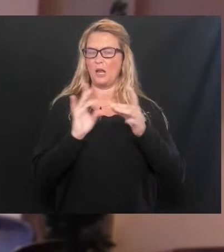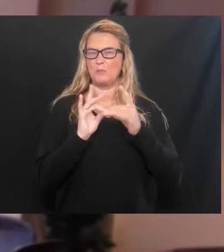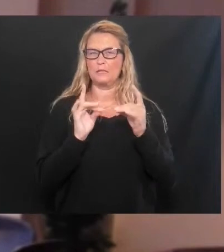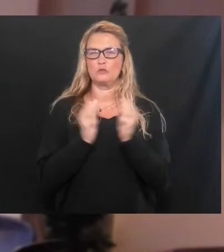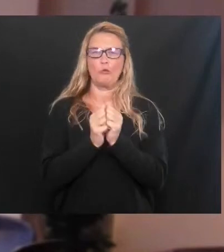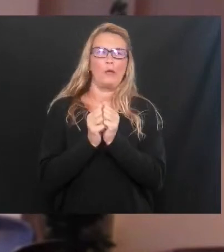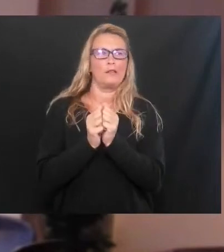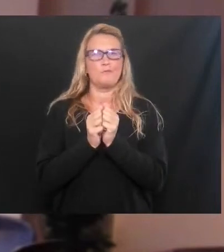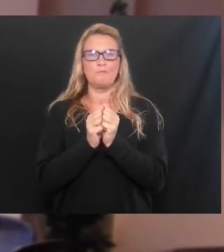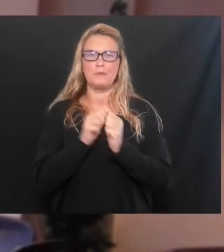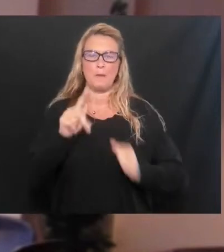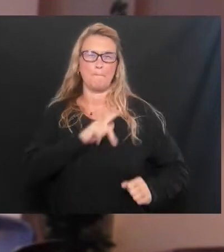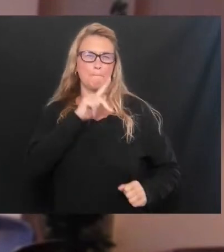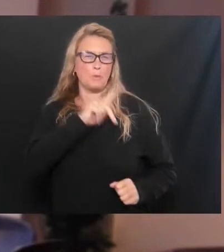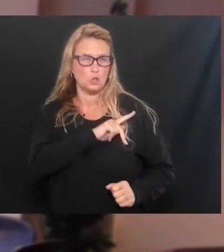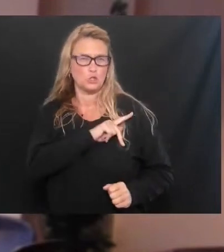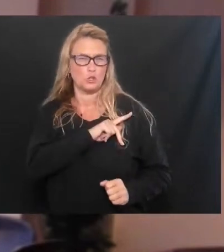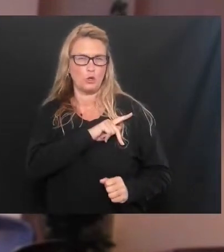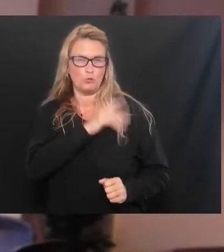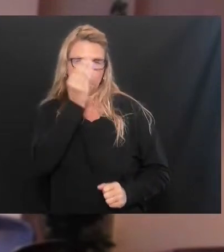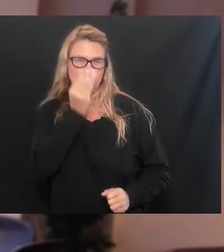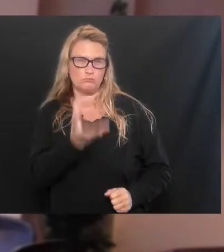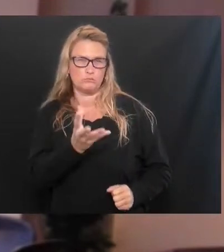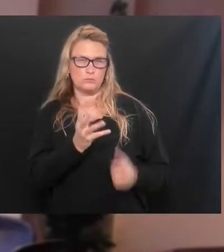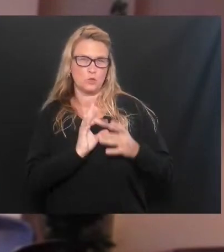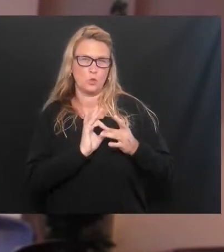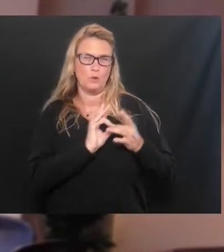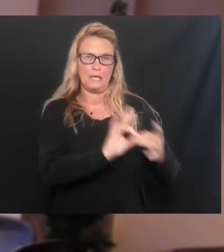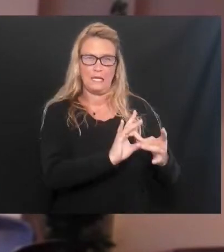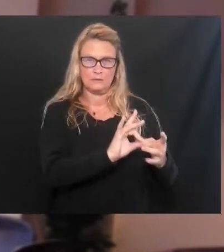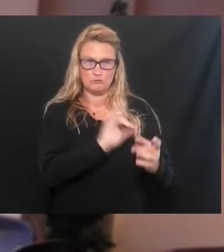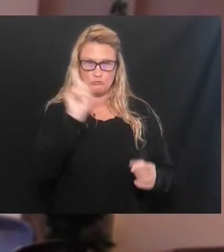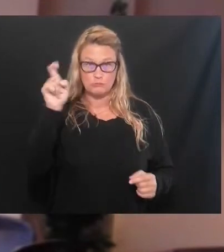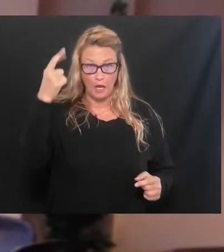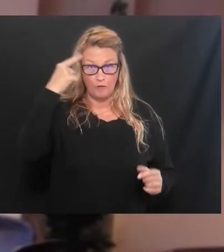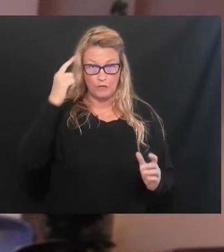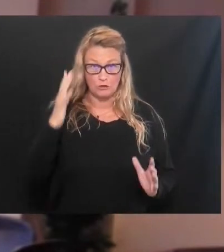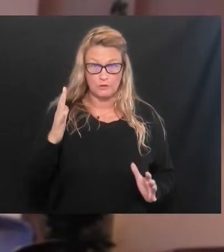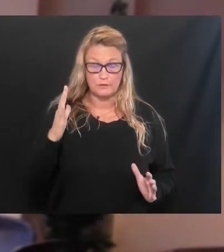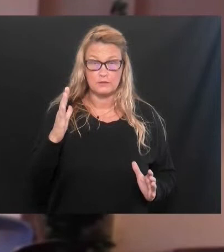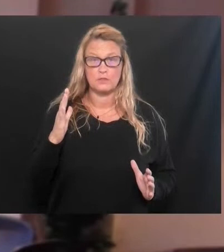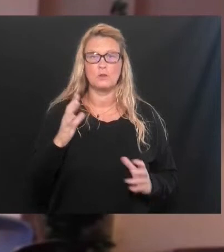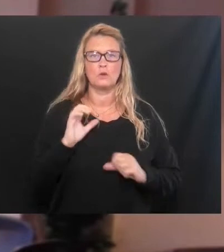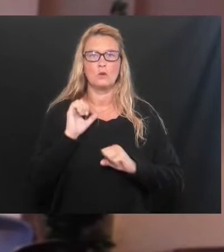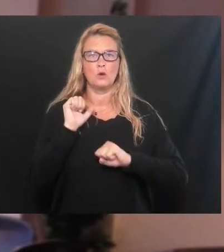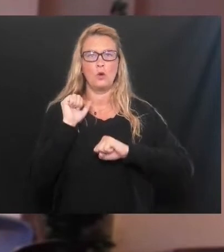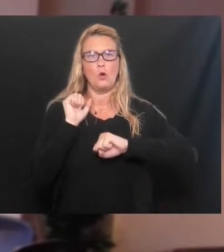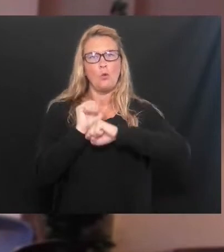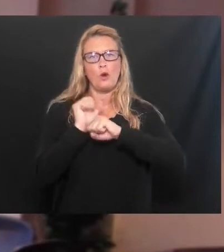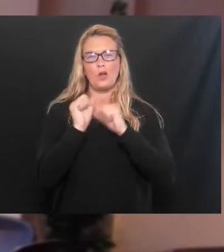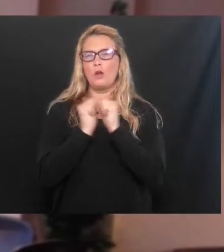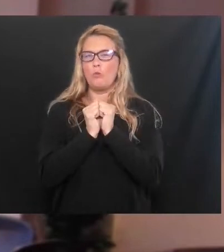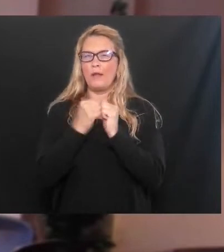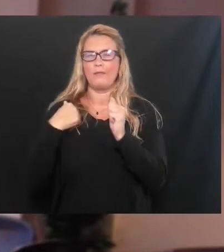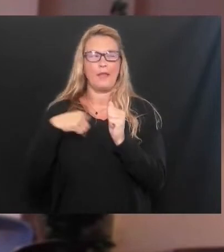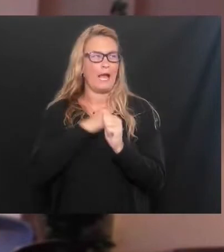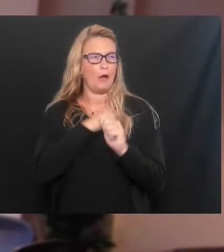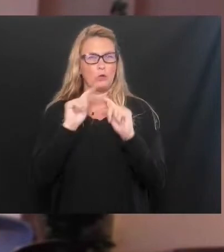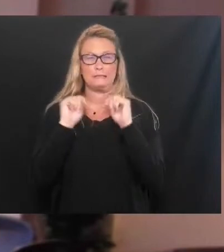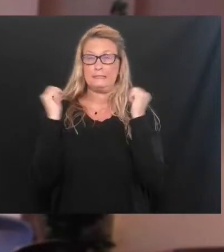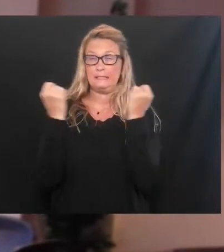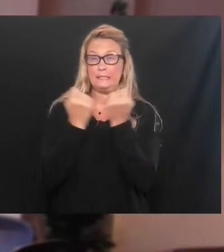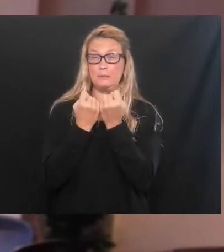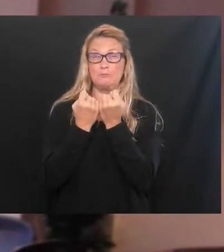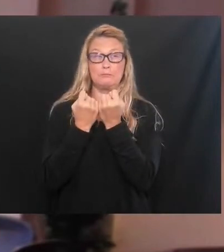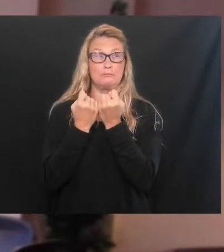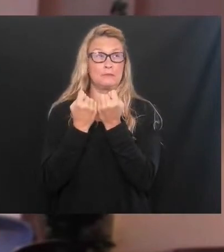personal comment related to the governor. Working with our pandemic leadership team for now well